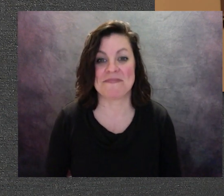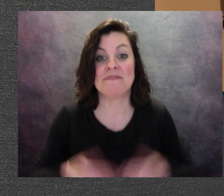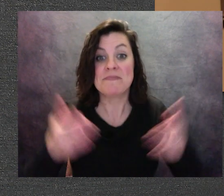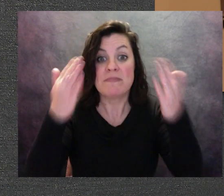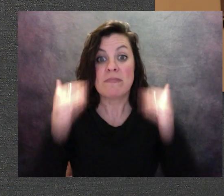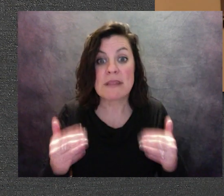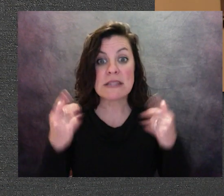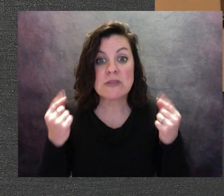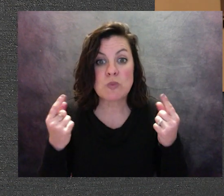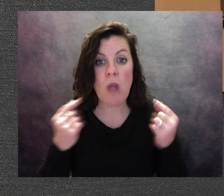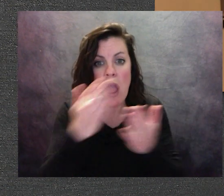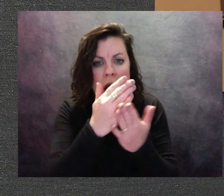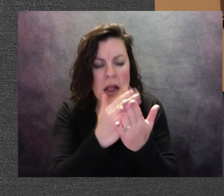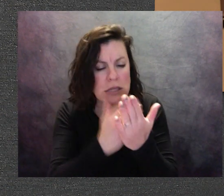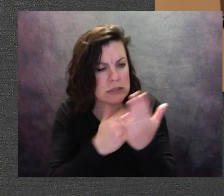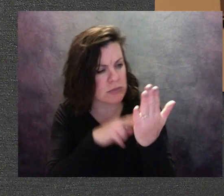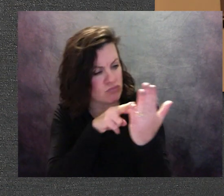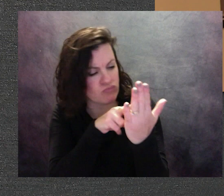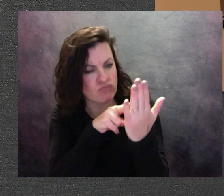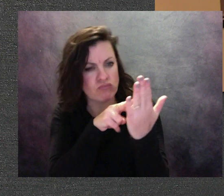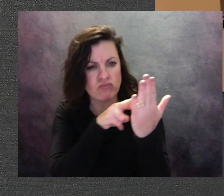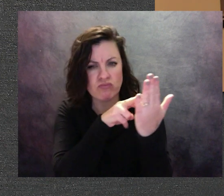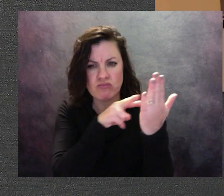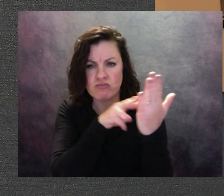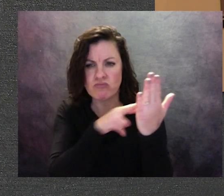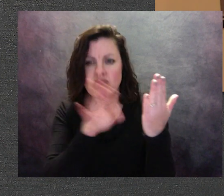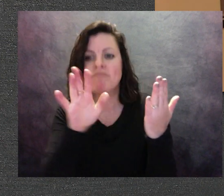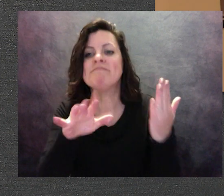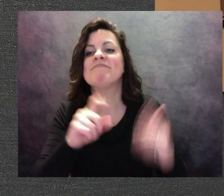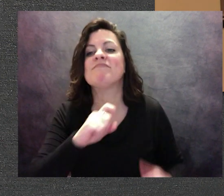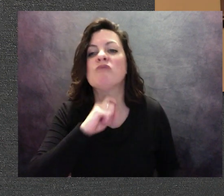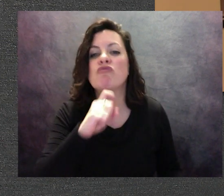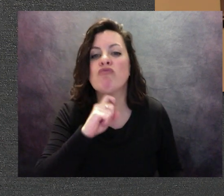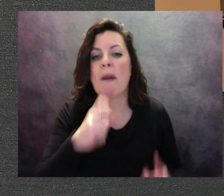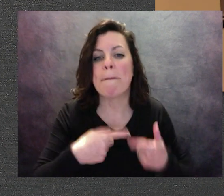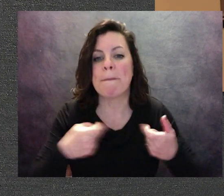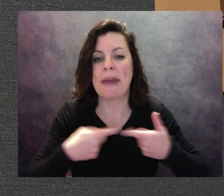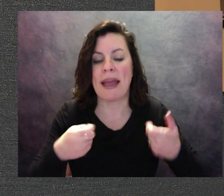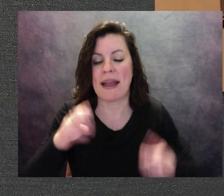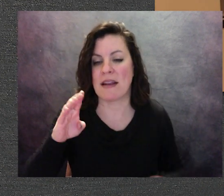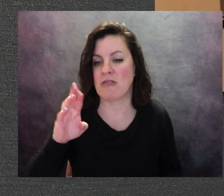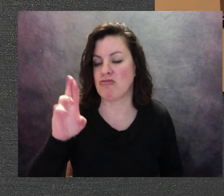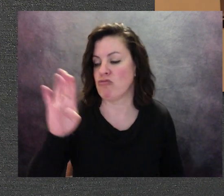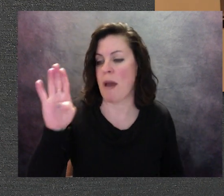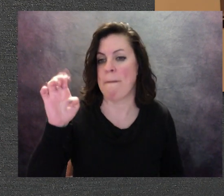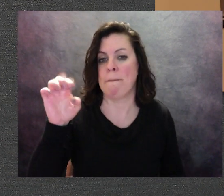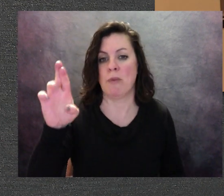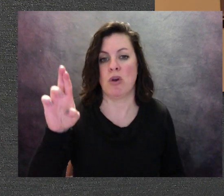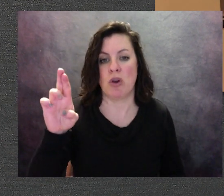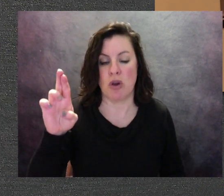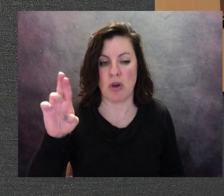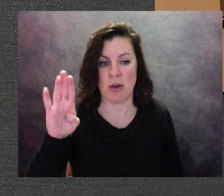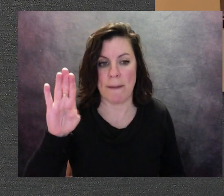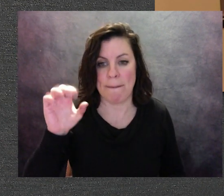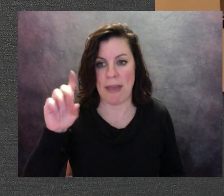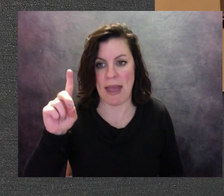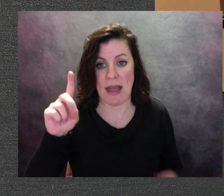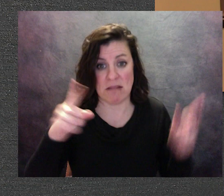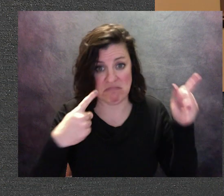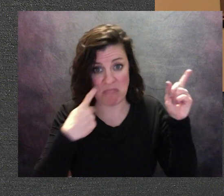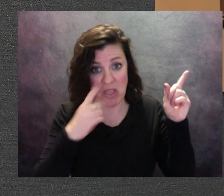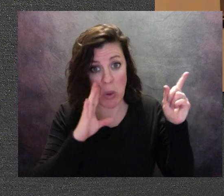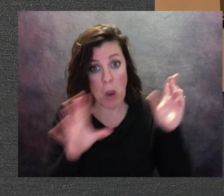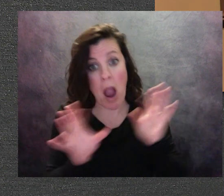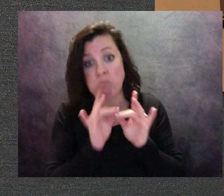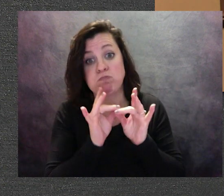All right, the next item on here is a rubber band. What do you think about the rubber band?